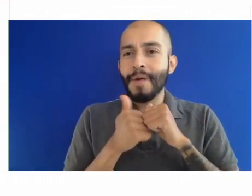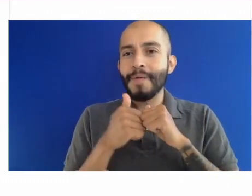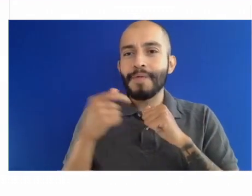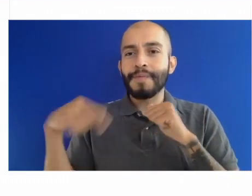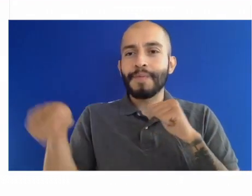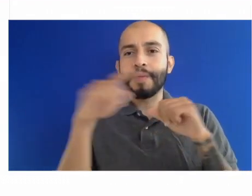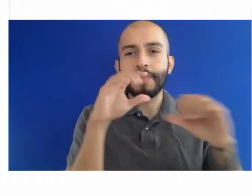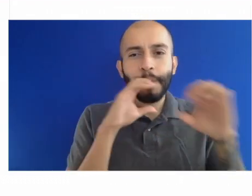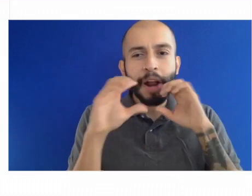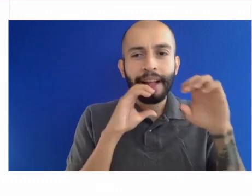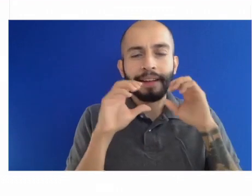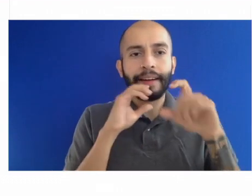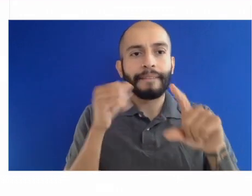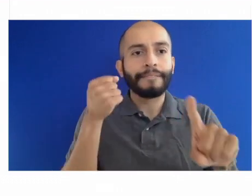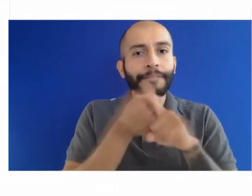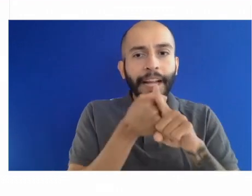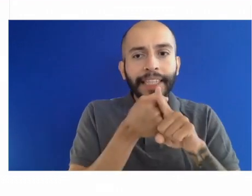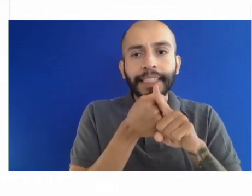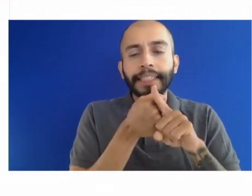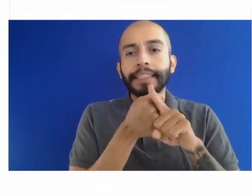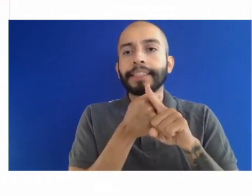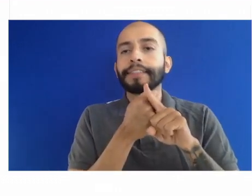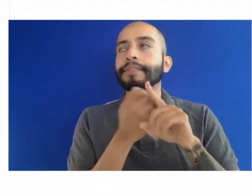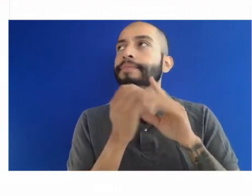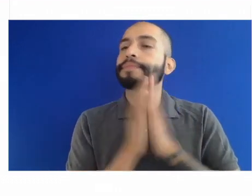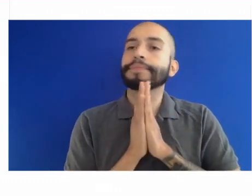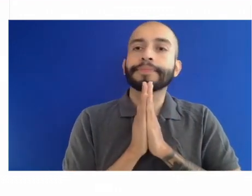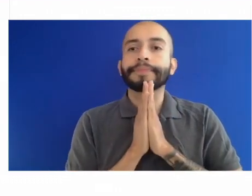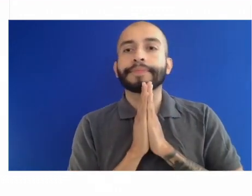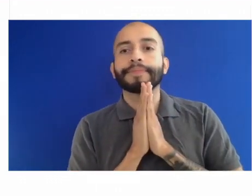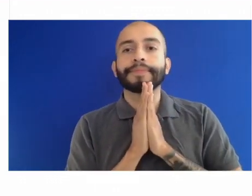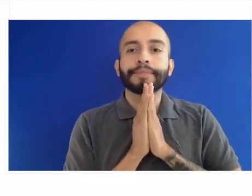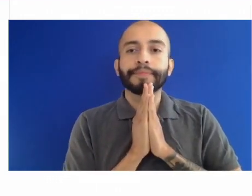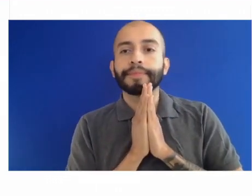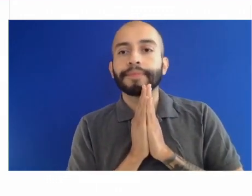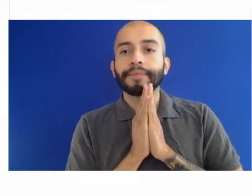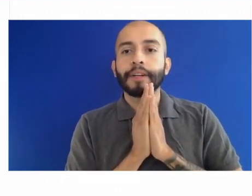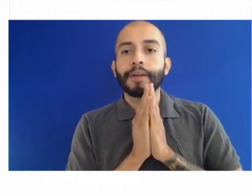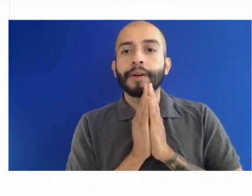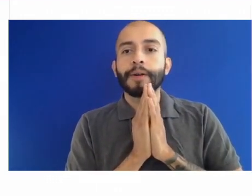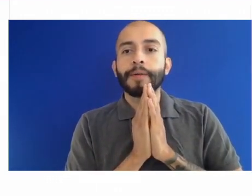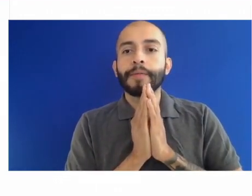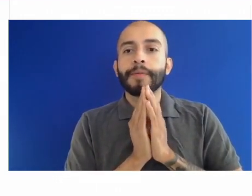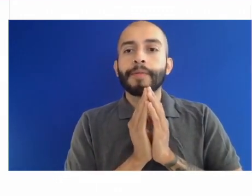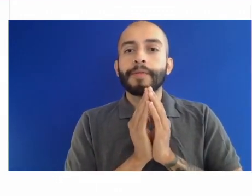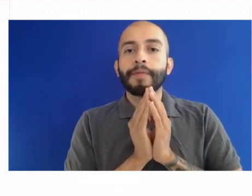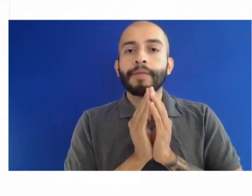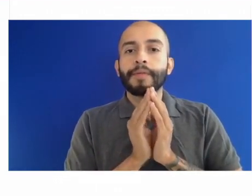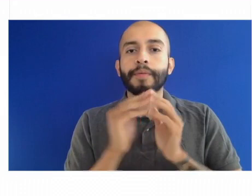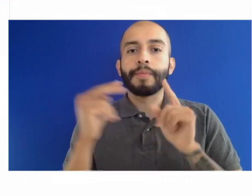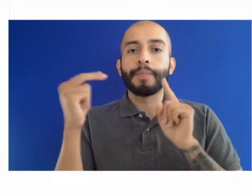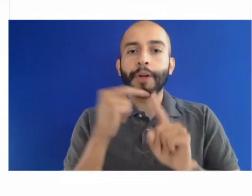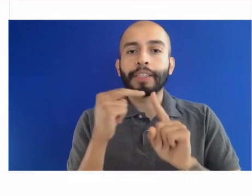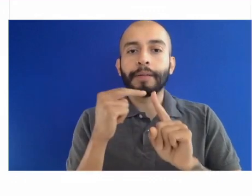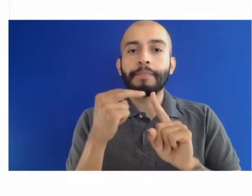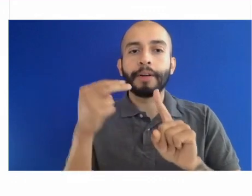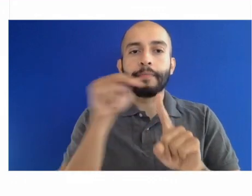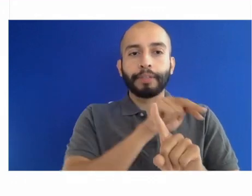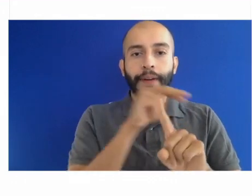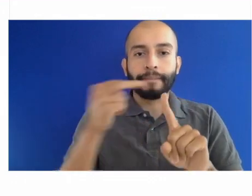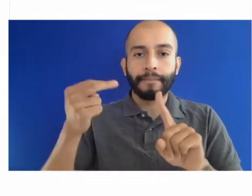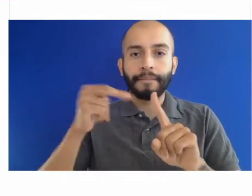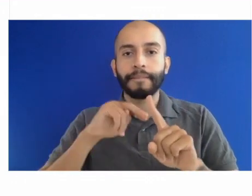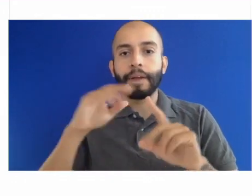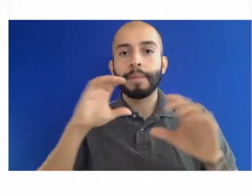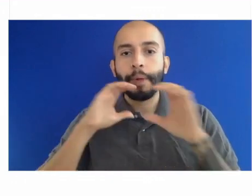you don't know certain things, that you sort of illustrate, well, these are the error margins that we have about the efficacy of vaccines, let's say, Does that backfire? The